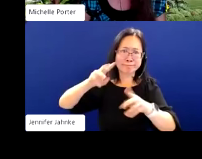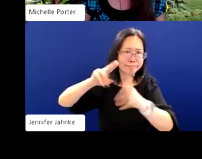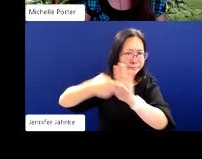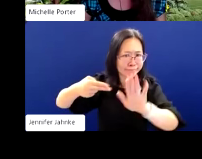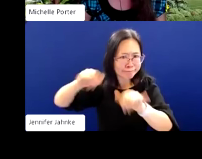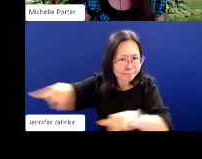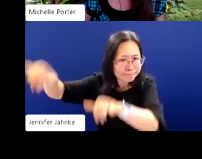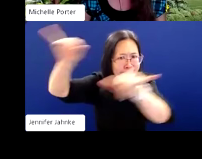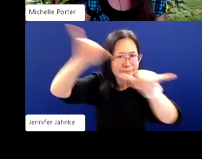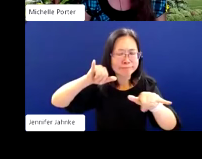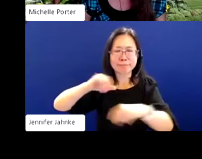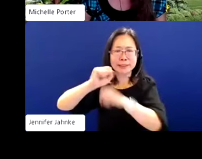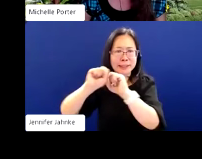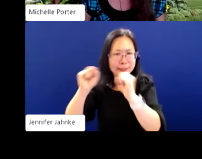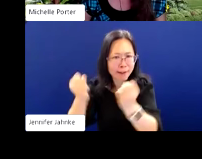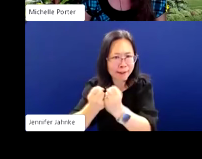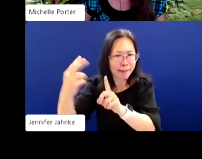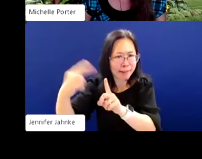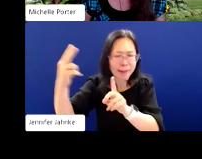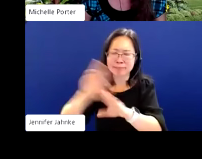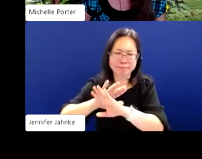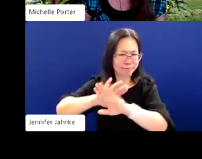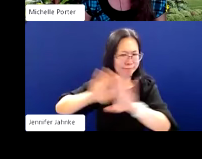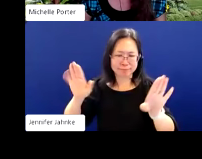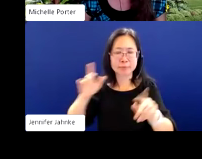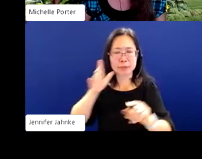are given their age.